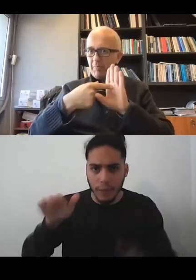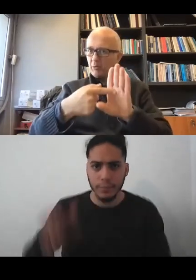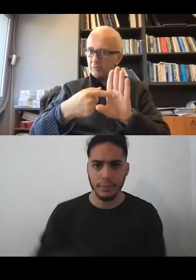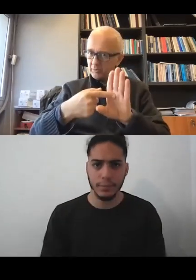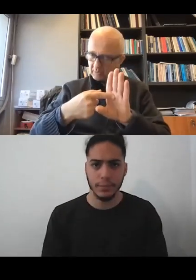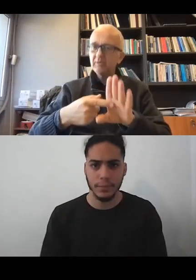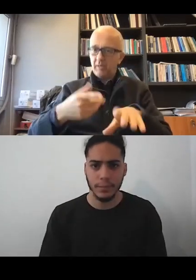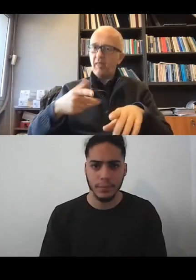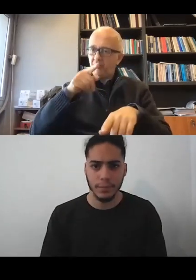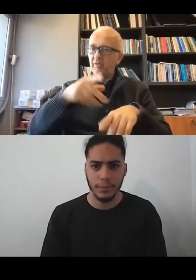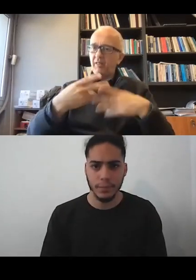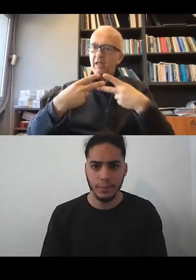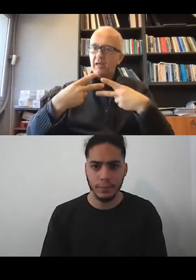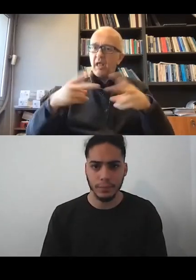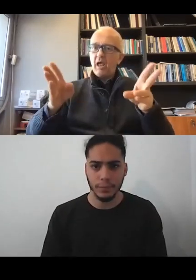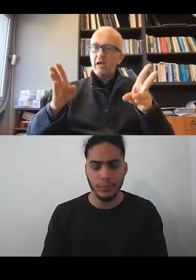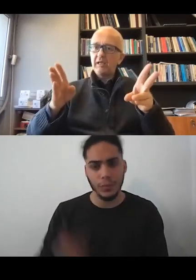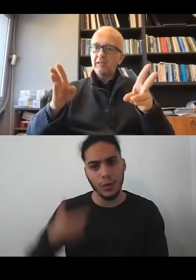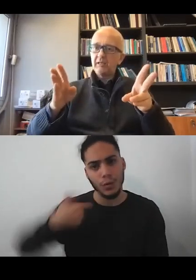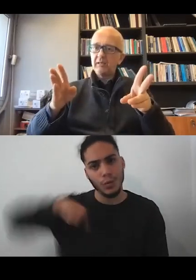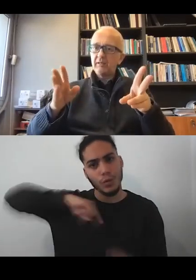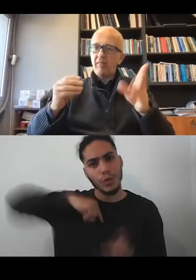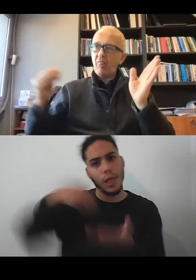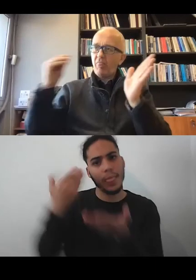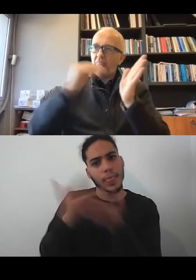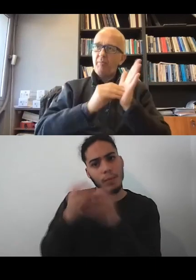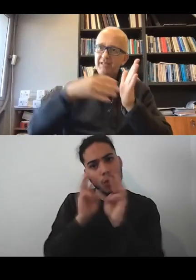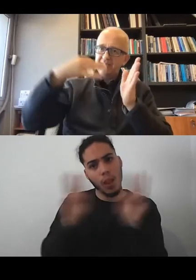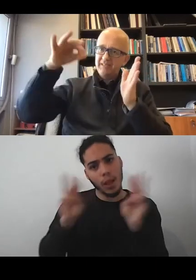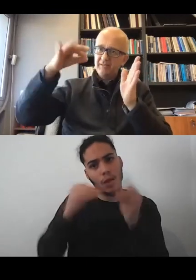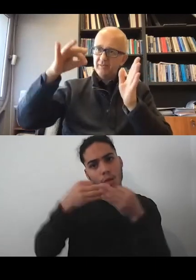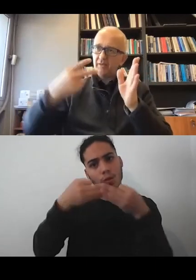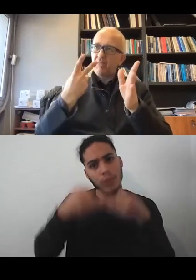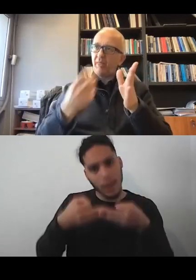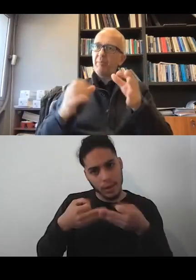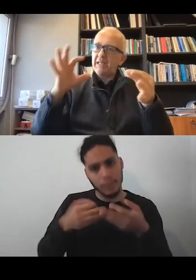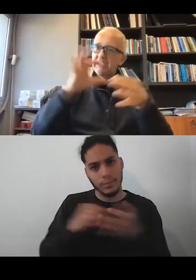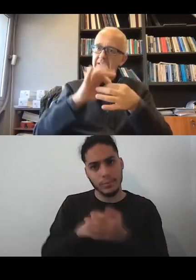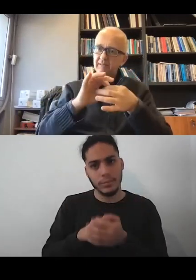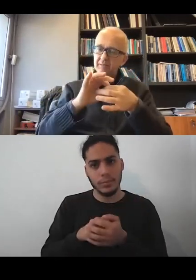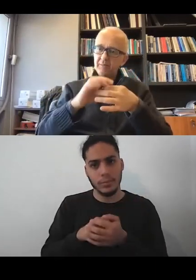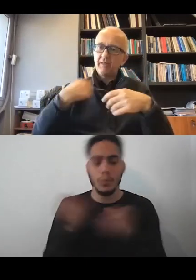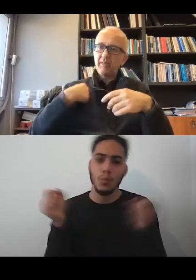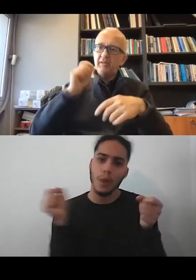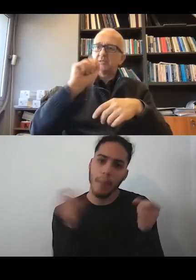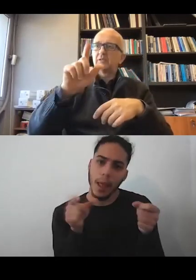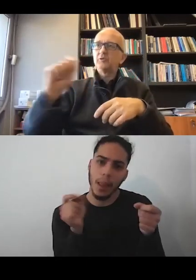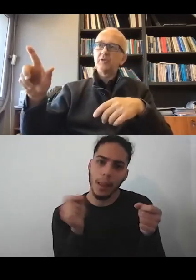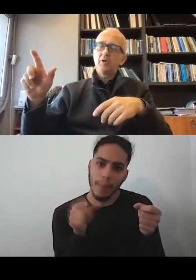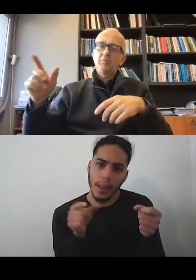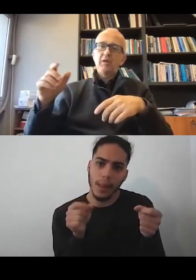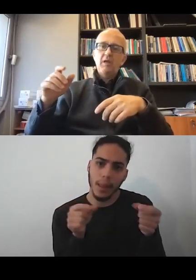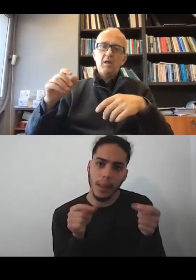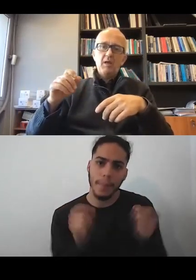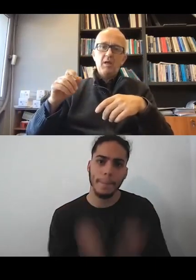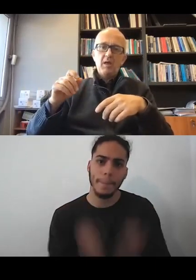We will give the link on the website, and the link will also be sent by email.